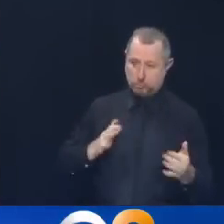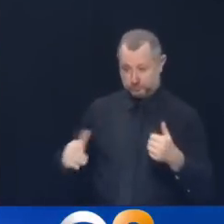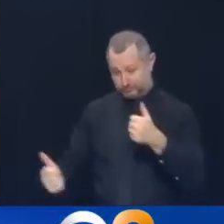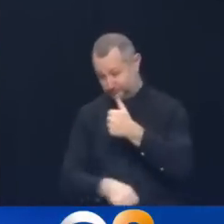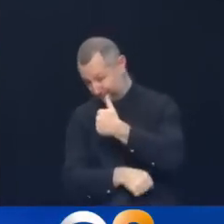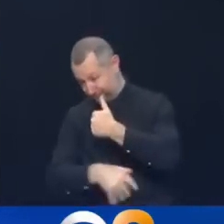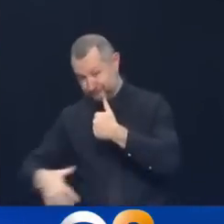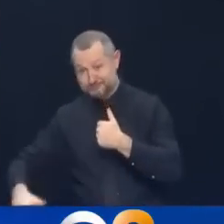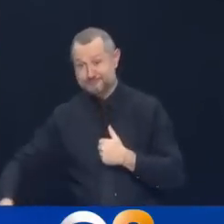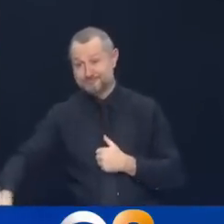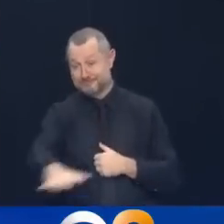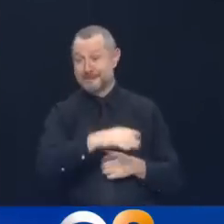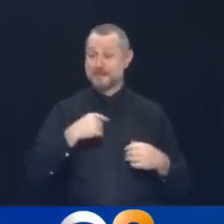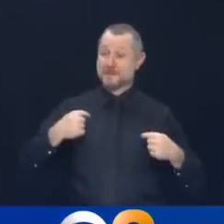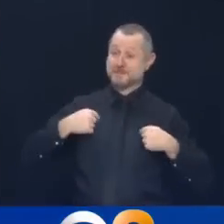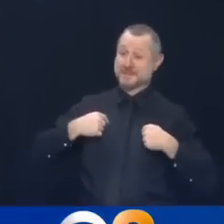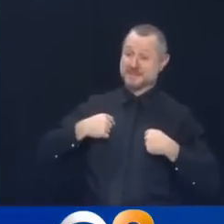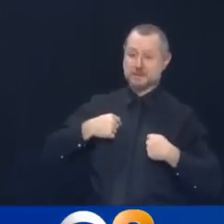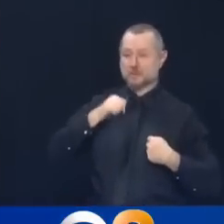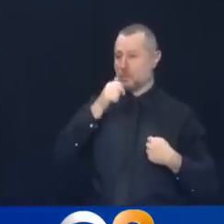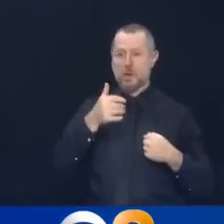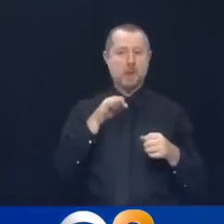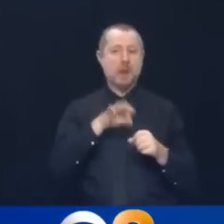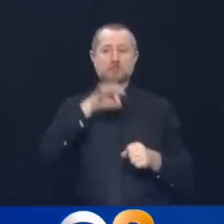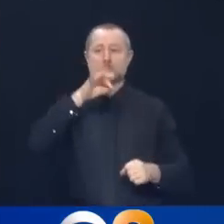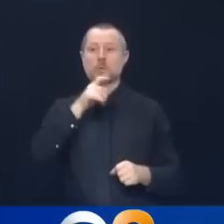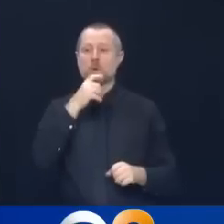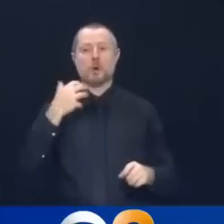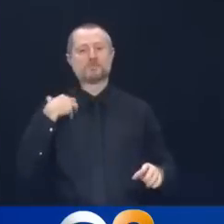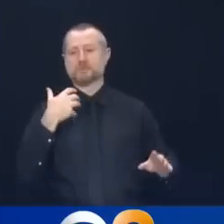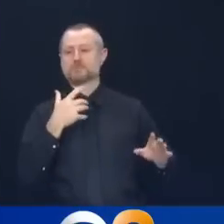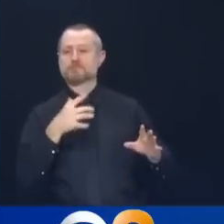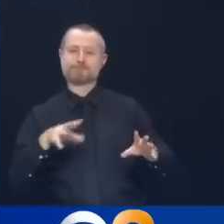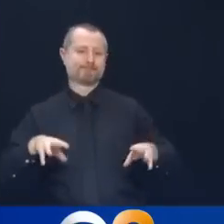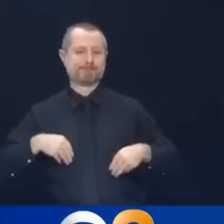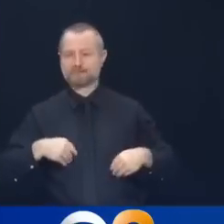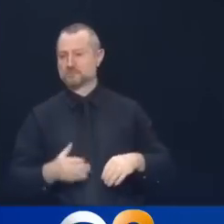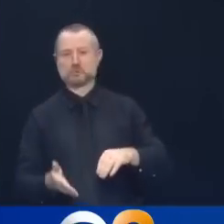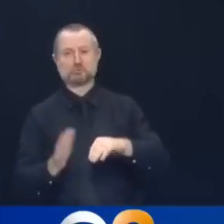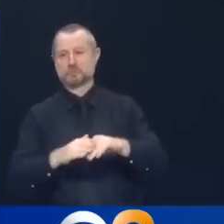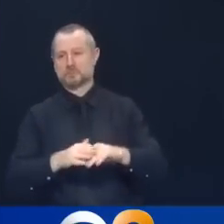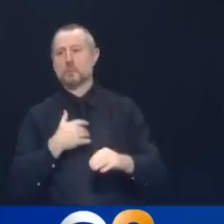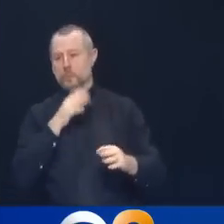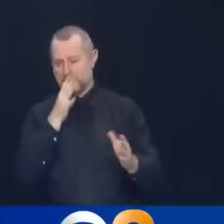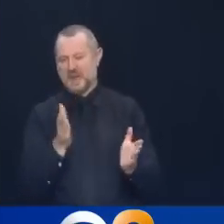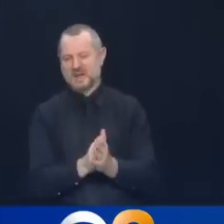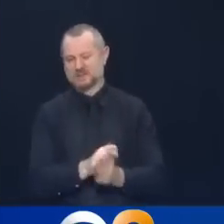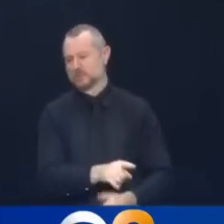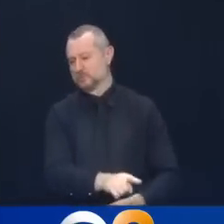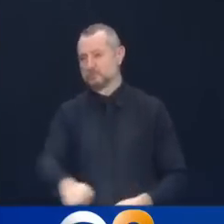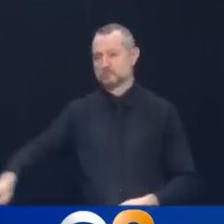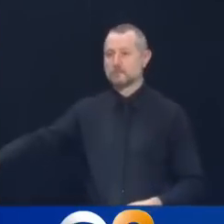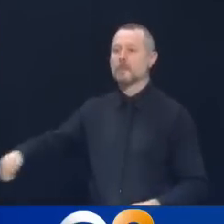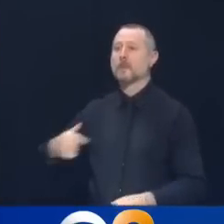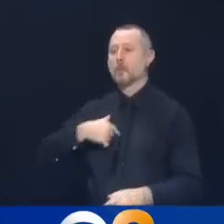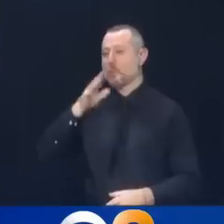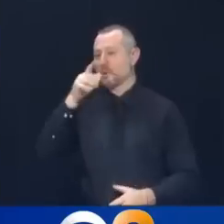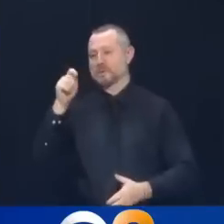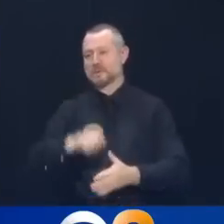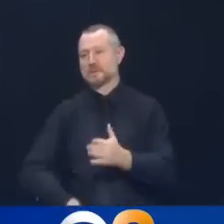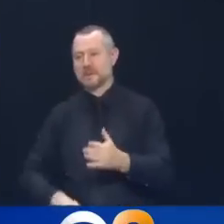other electeds, not to take a raise this year. And then I'll do an EO to that